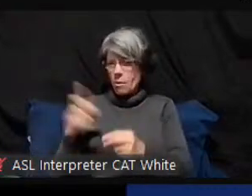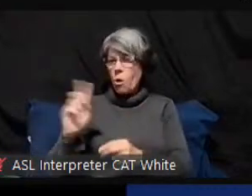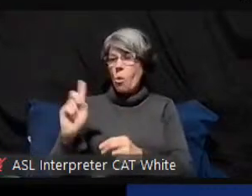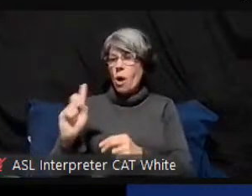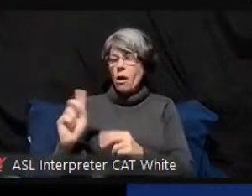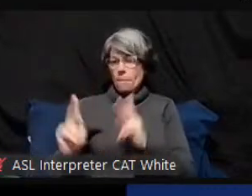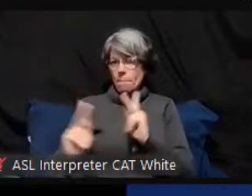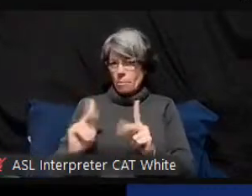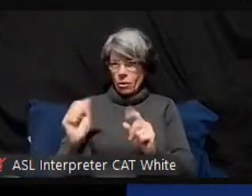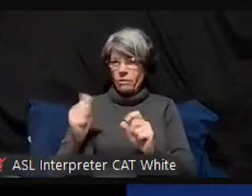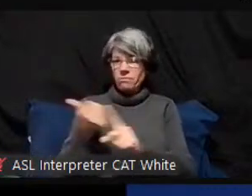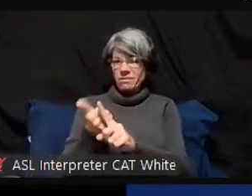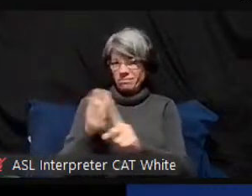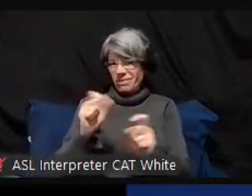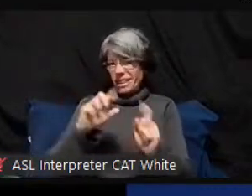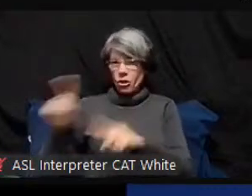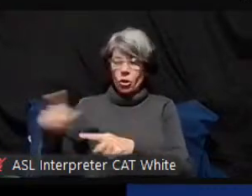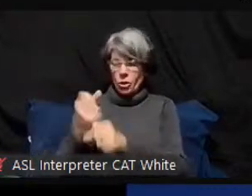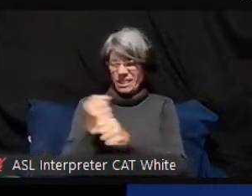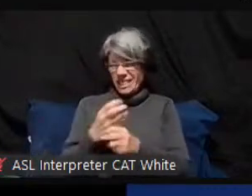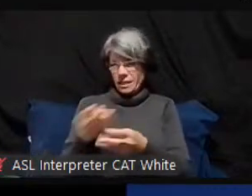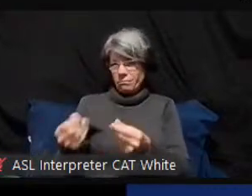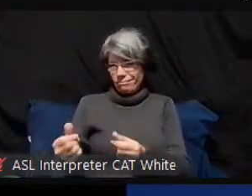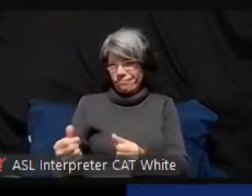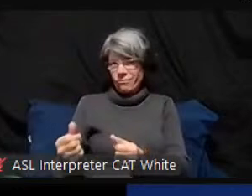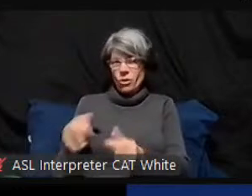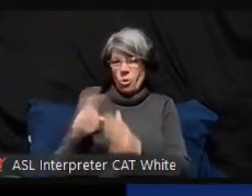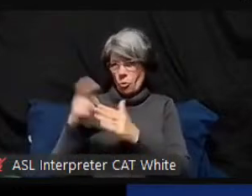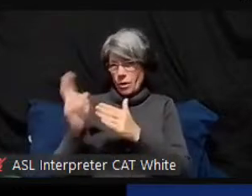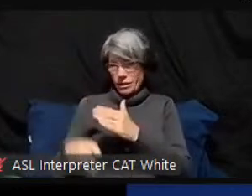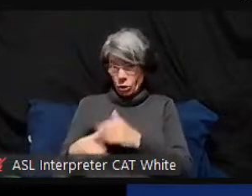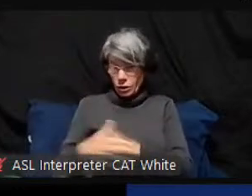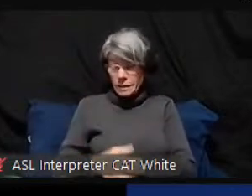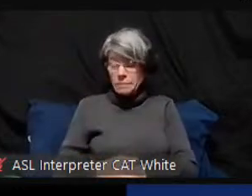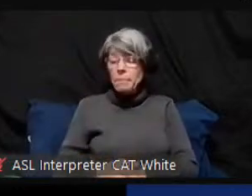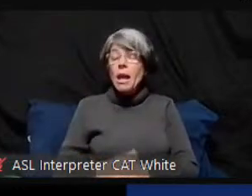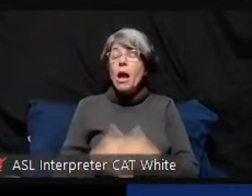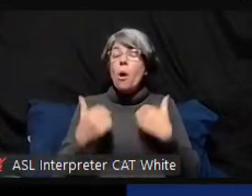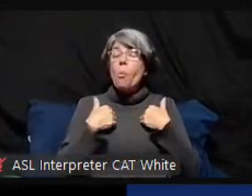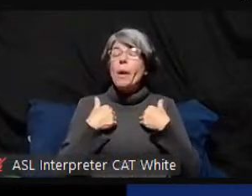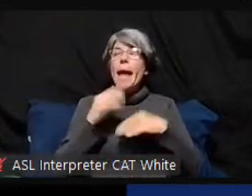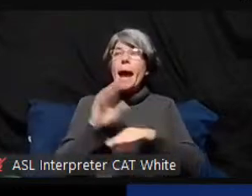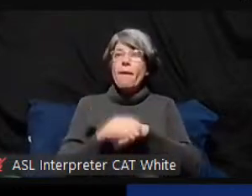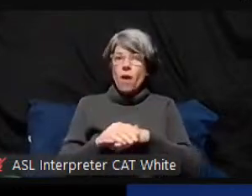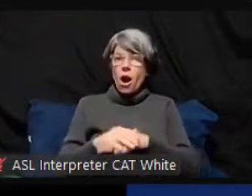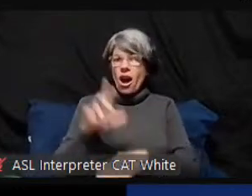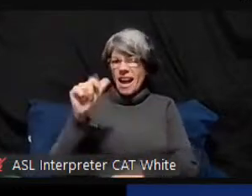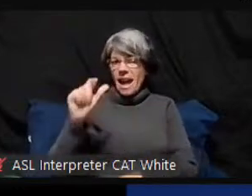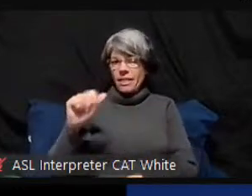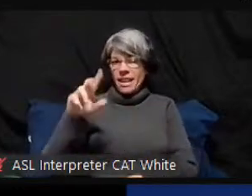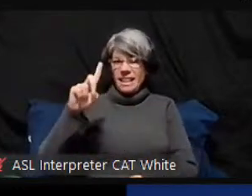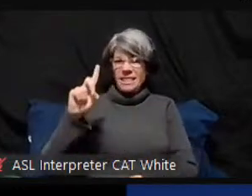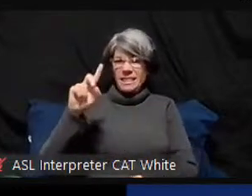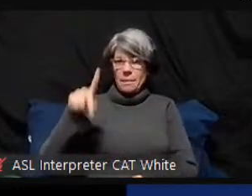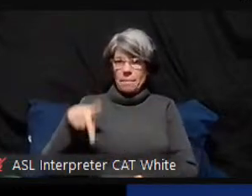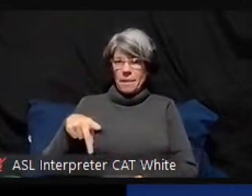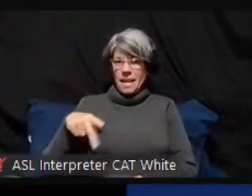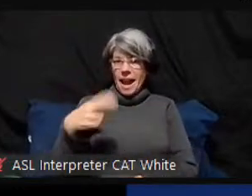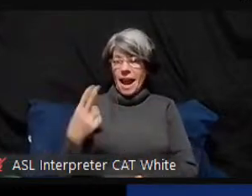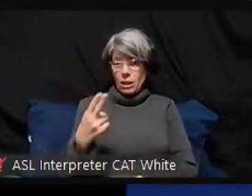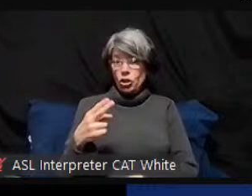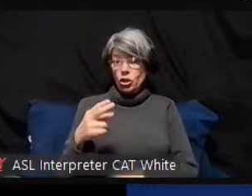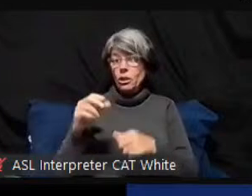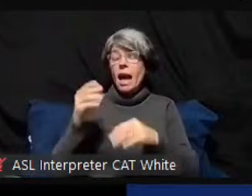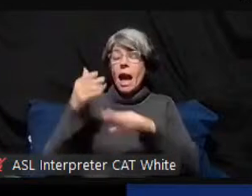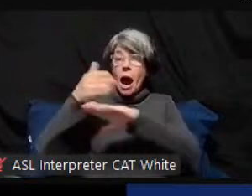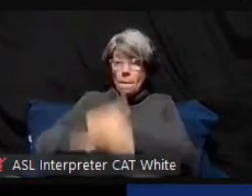get results from soil sampling. We have on the LADPH's website a